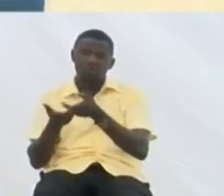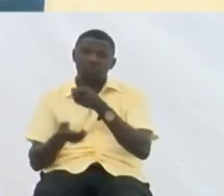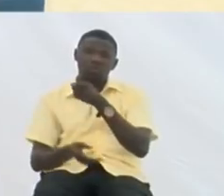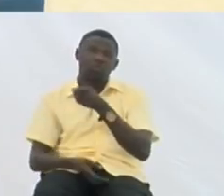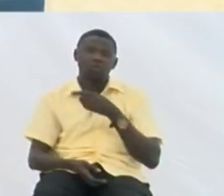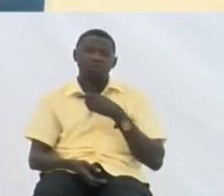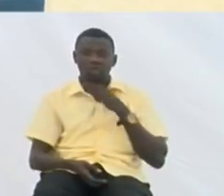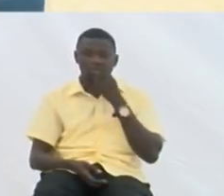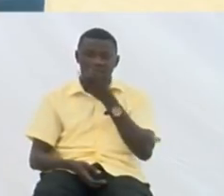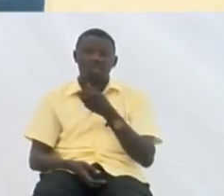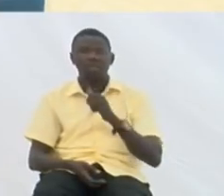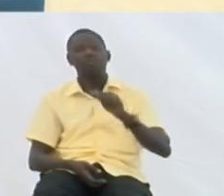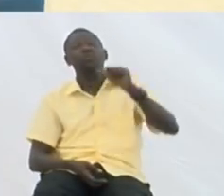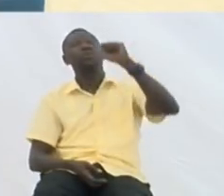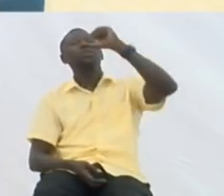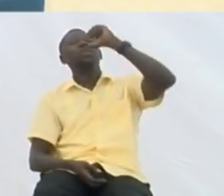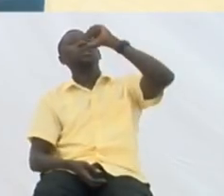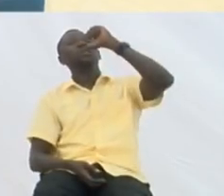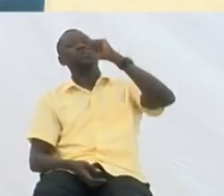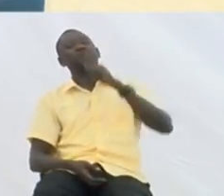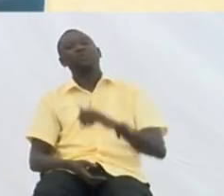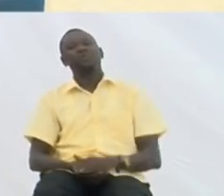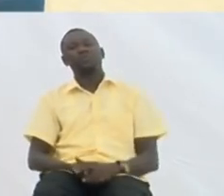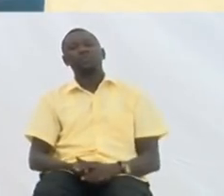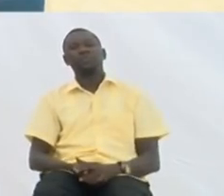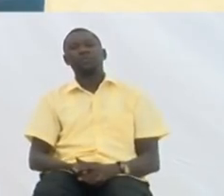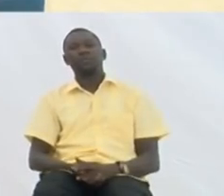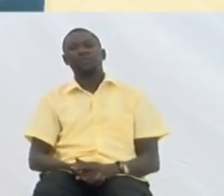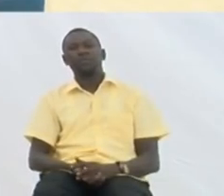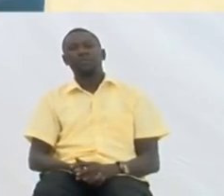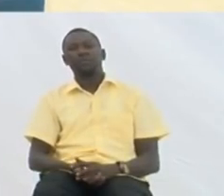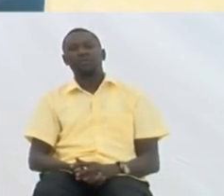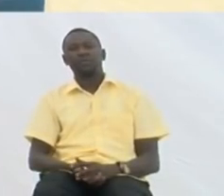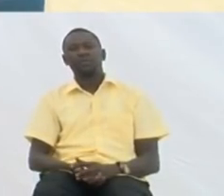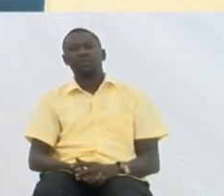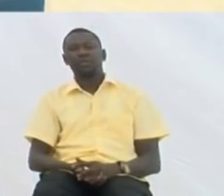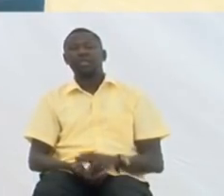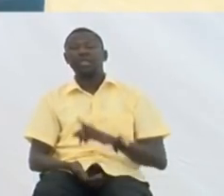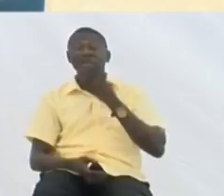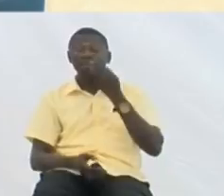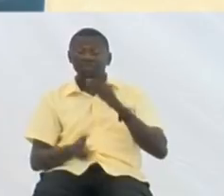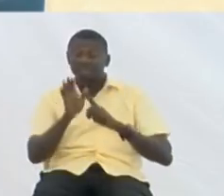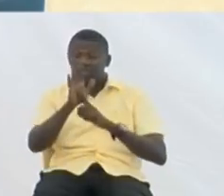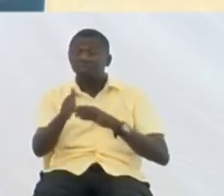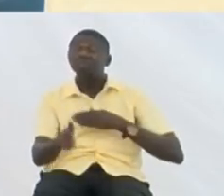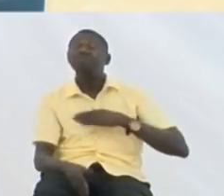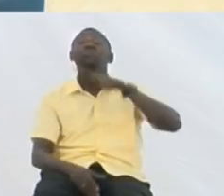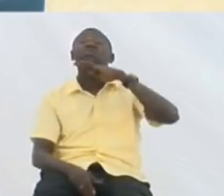you, and they ask you to drink it.